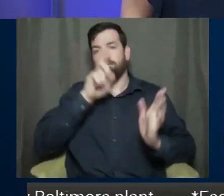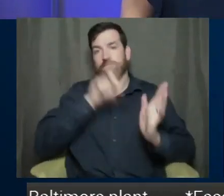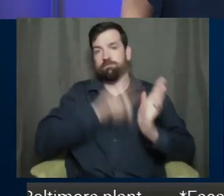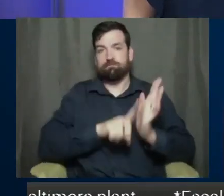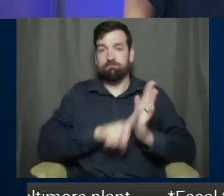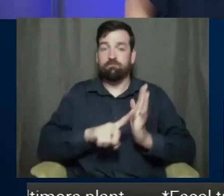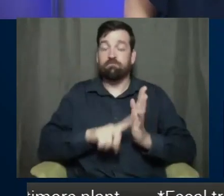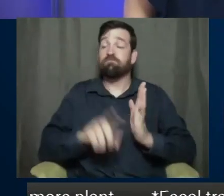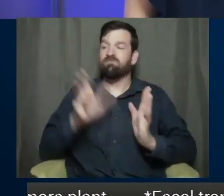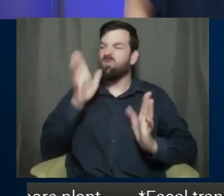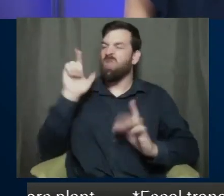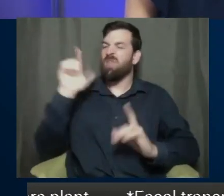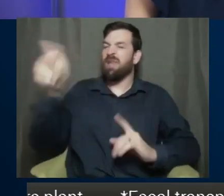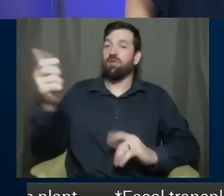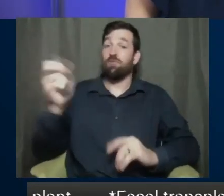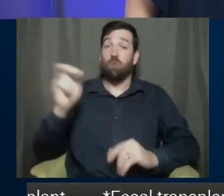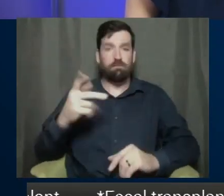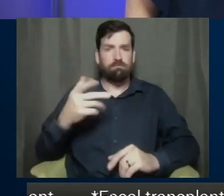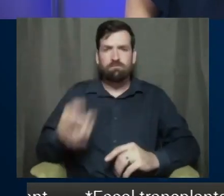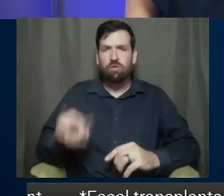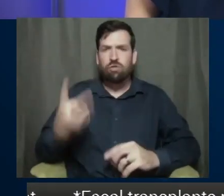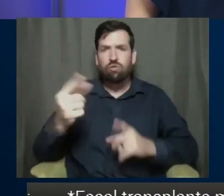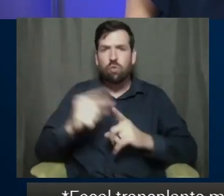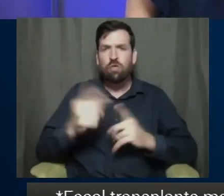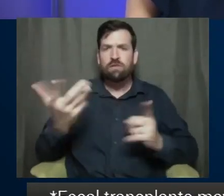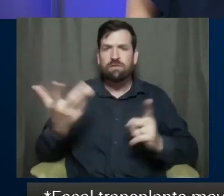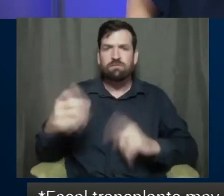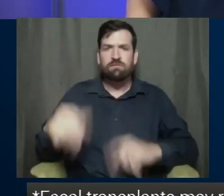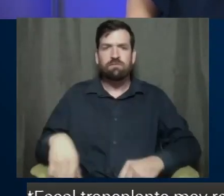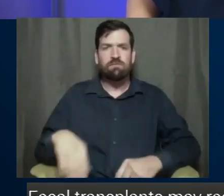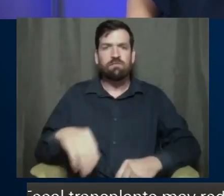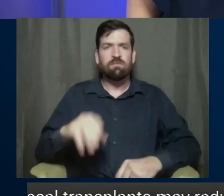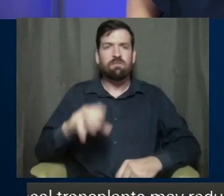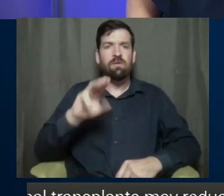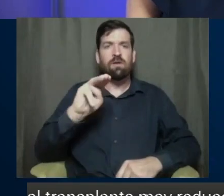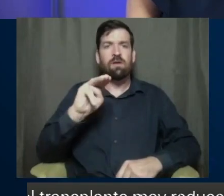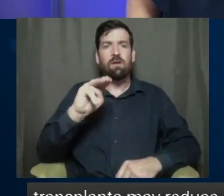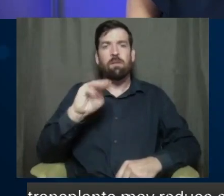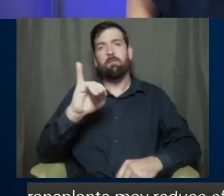you later. Yeah, Thank you. And what sounds were good. those 2 words you said? What was So it's micturate or urinate.